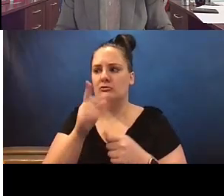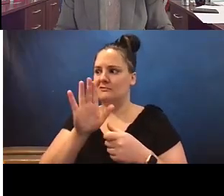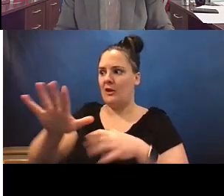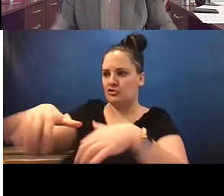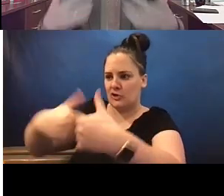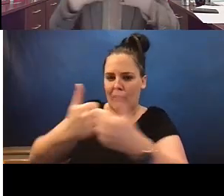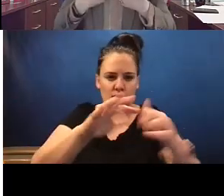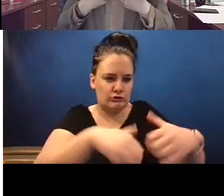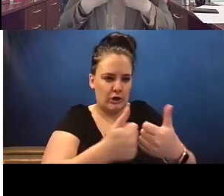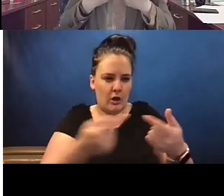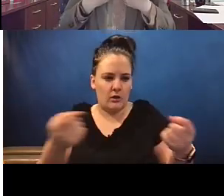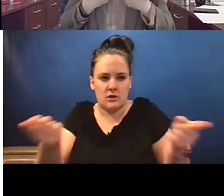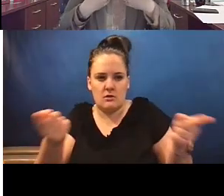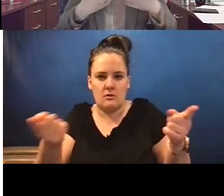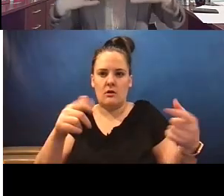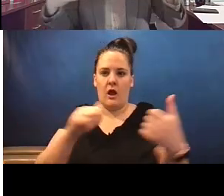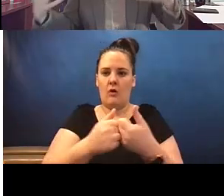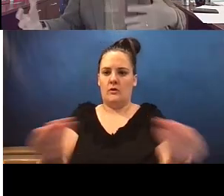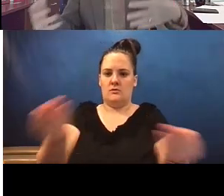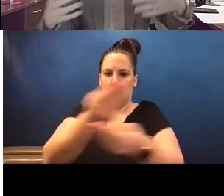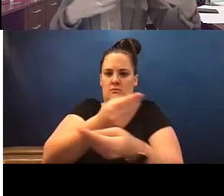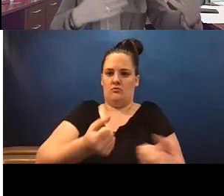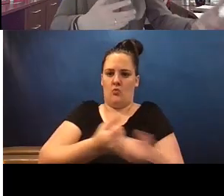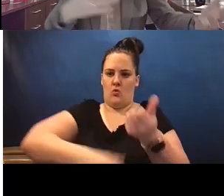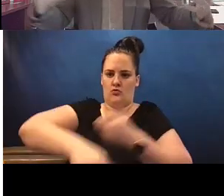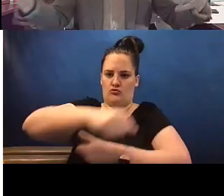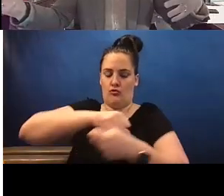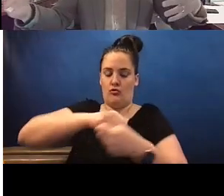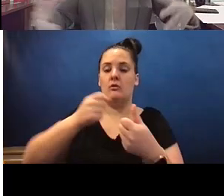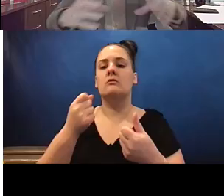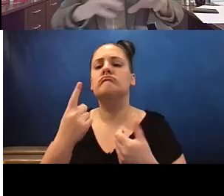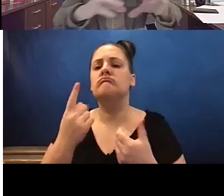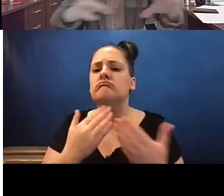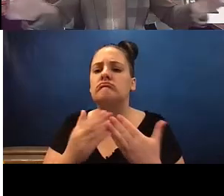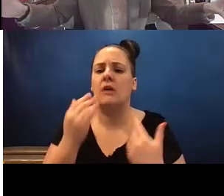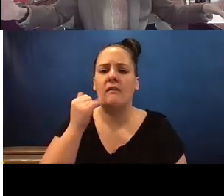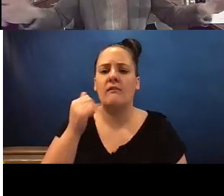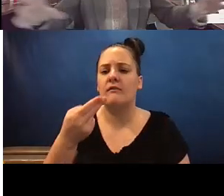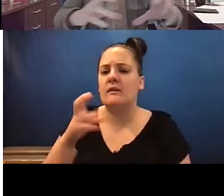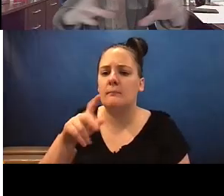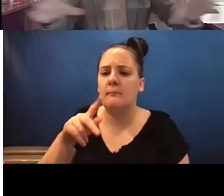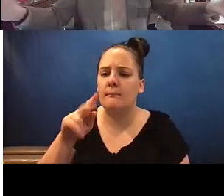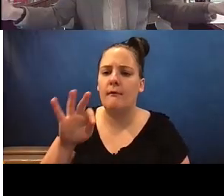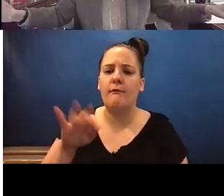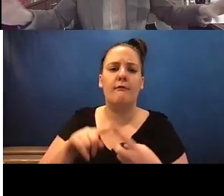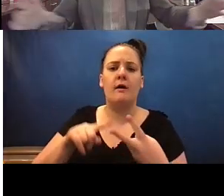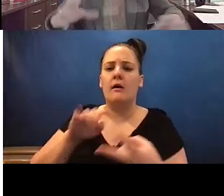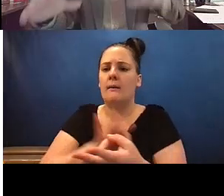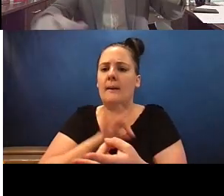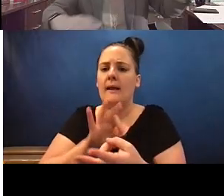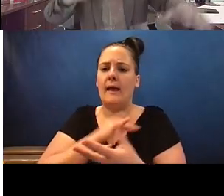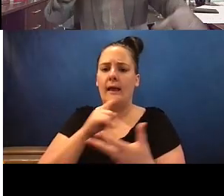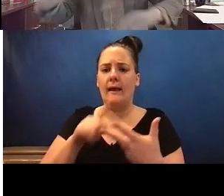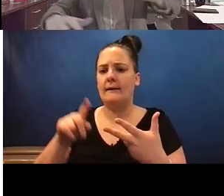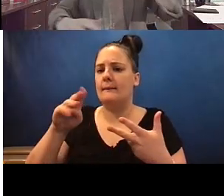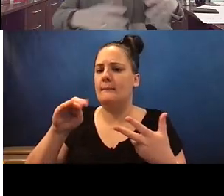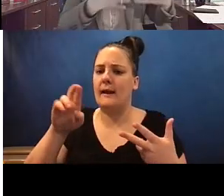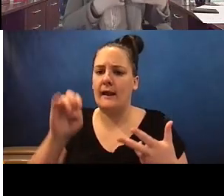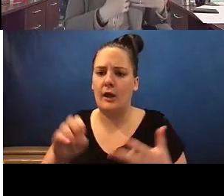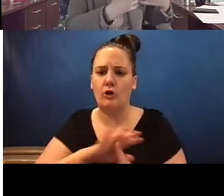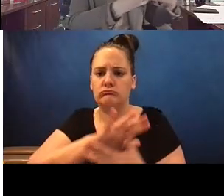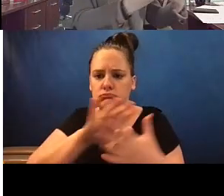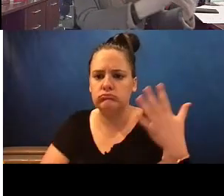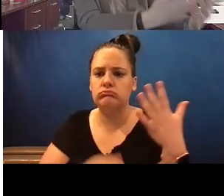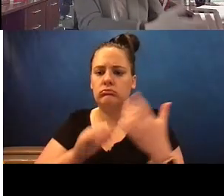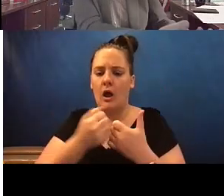in the insurance industry, the payer industry, whether it's HCPF or Medicare or Medicaid? How can they share clinicians that help manage that,